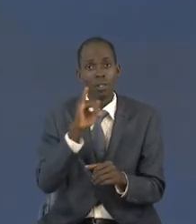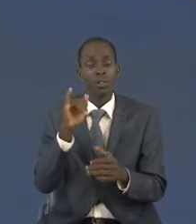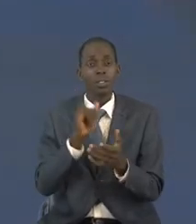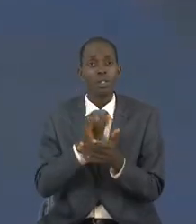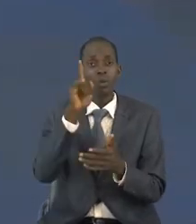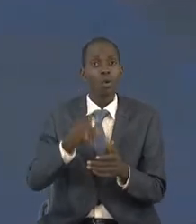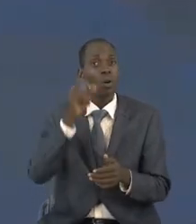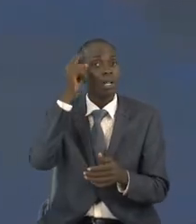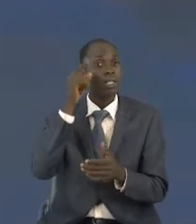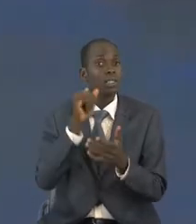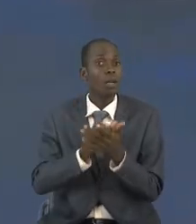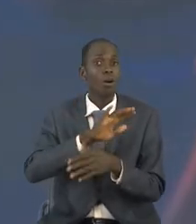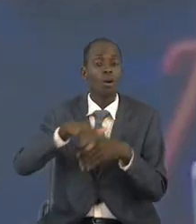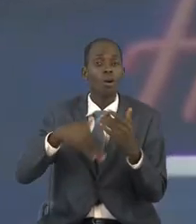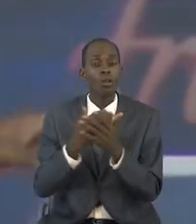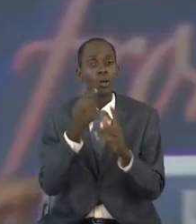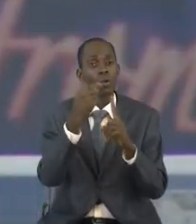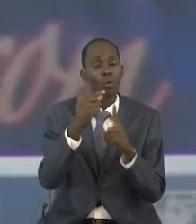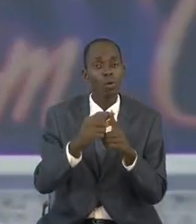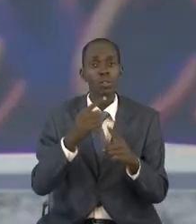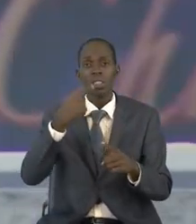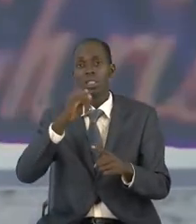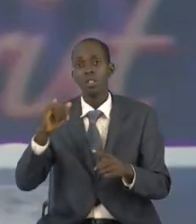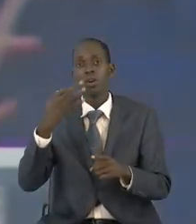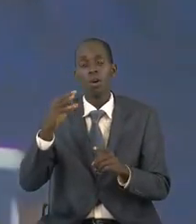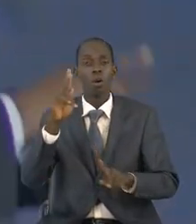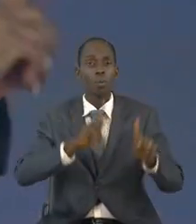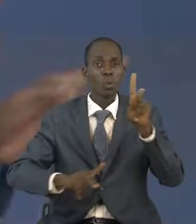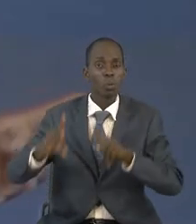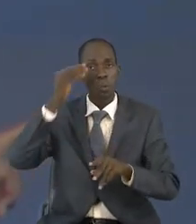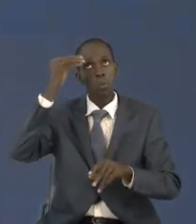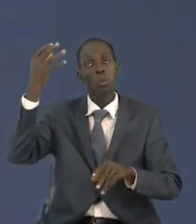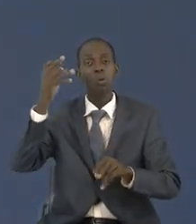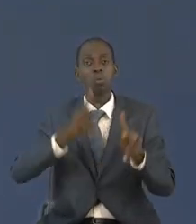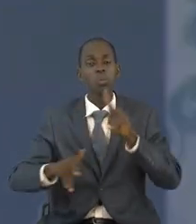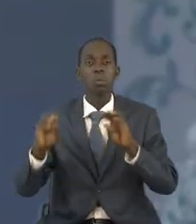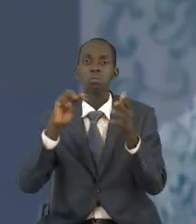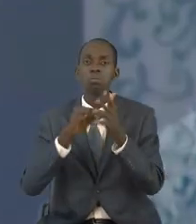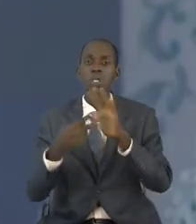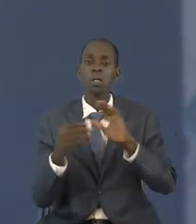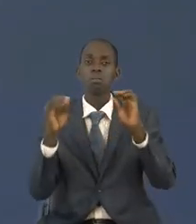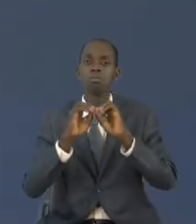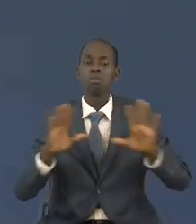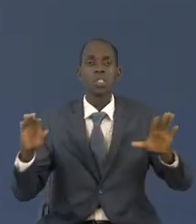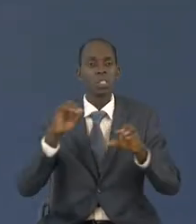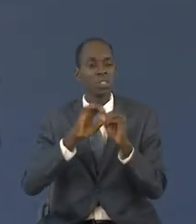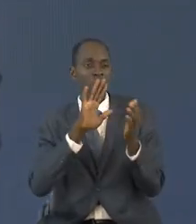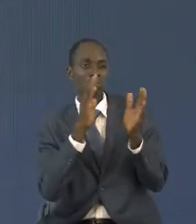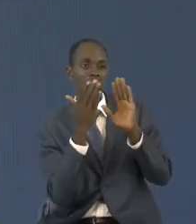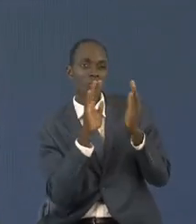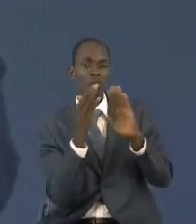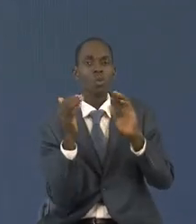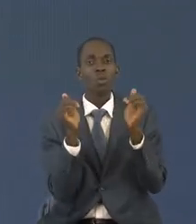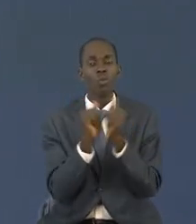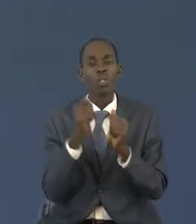all the comments and opinions of people all over the world, they mean nothing in comparison with the word that the